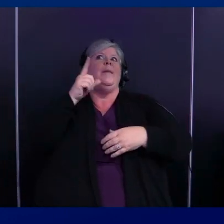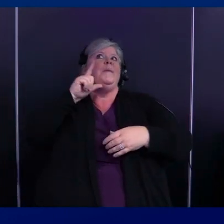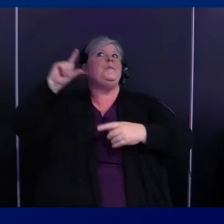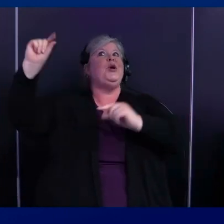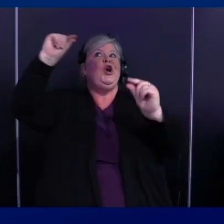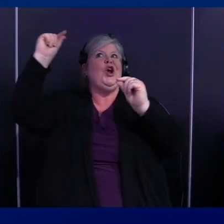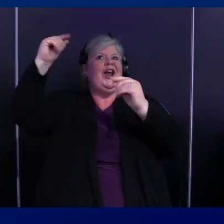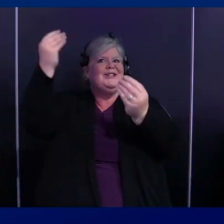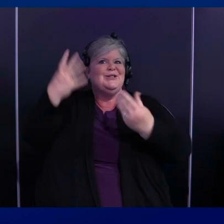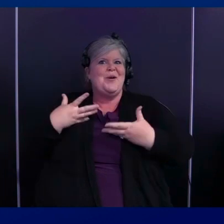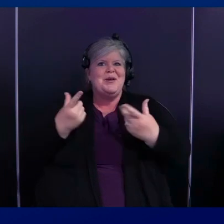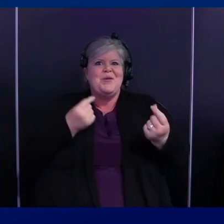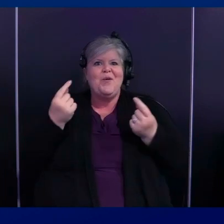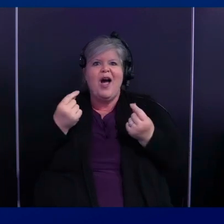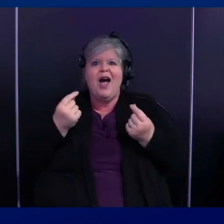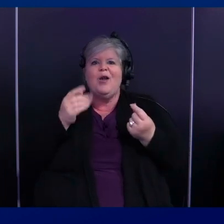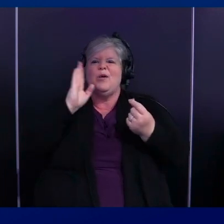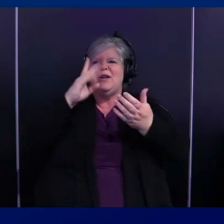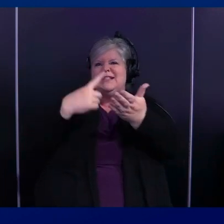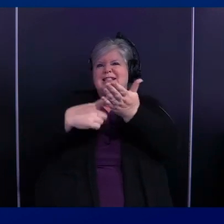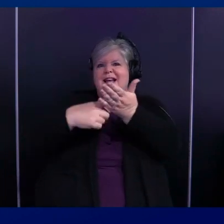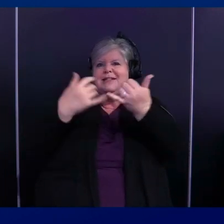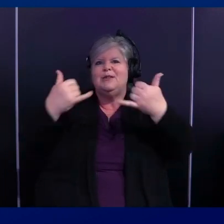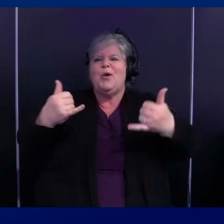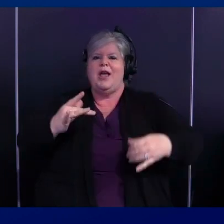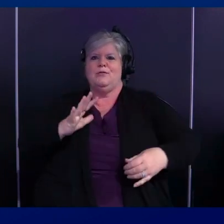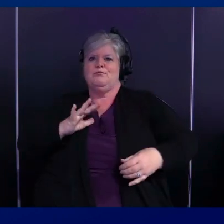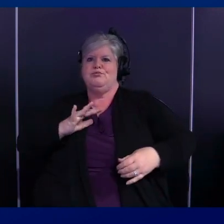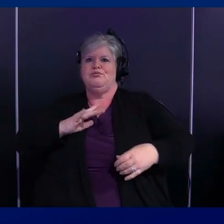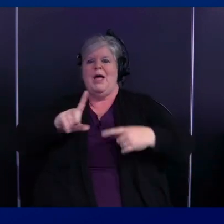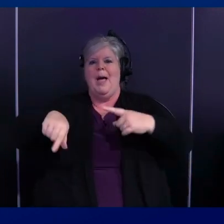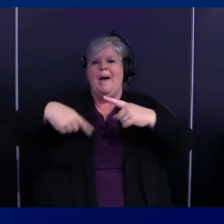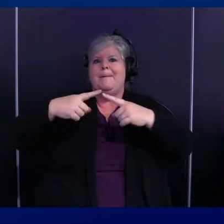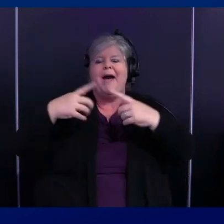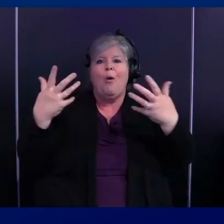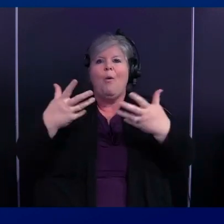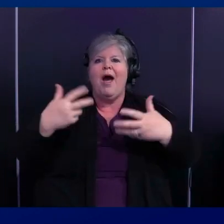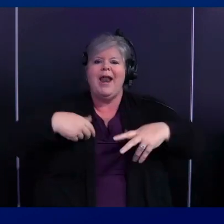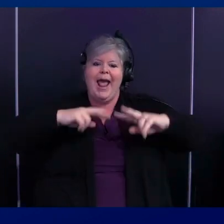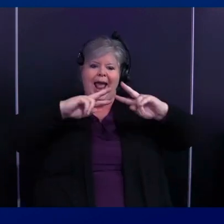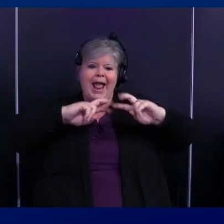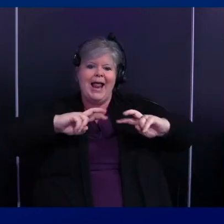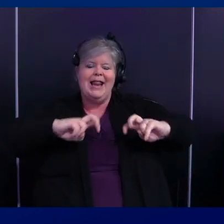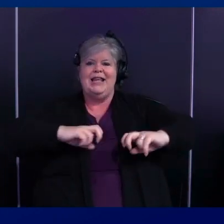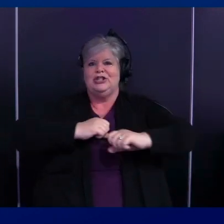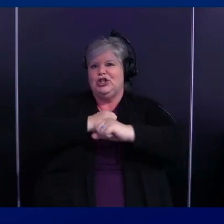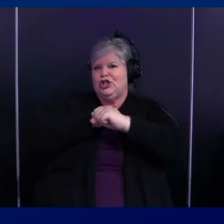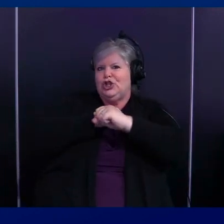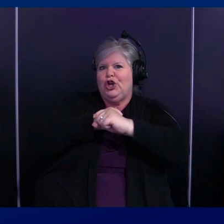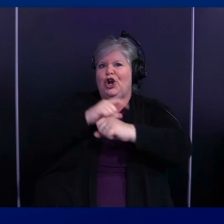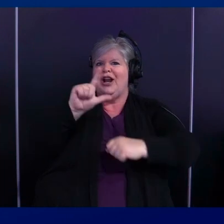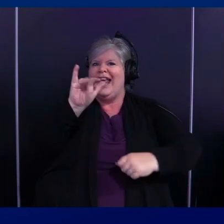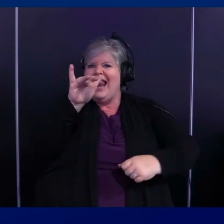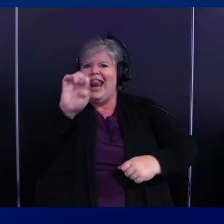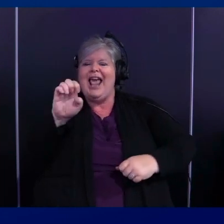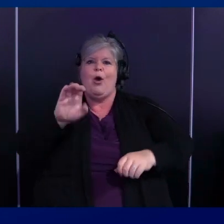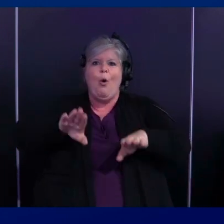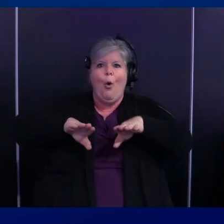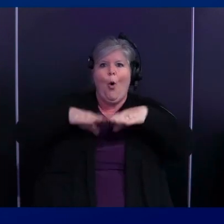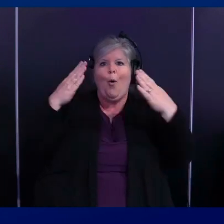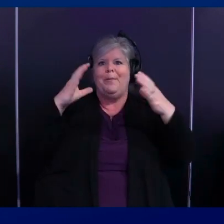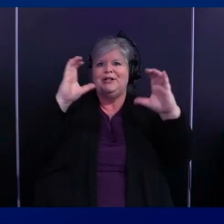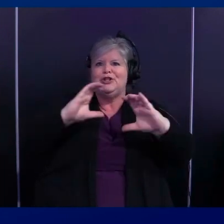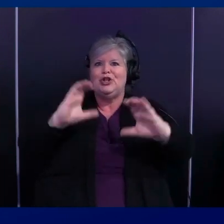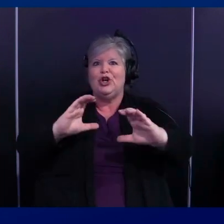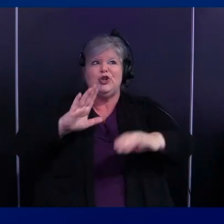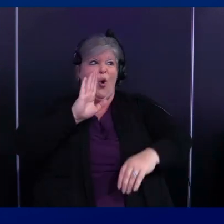about something that is very cool about analytics, security lake, OpenSearch. Yeah, I'm excited. I